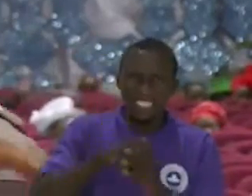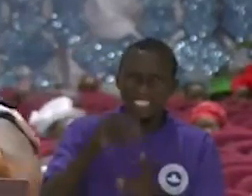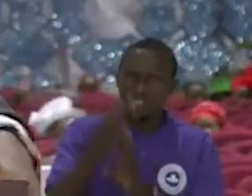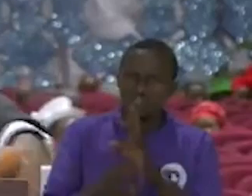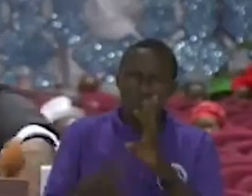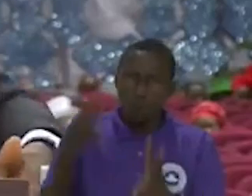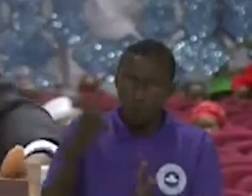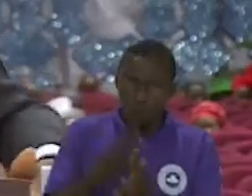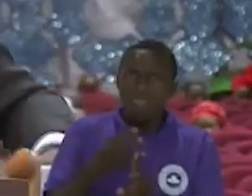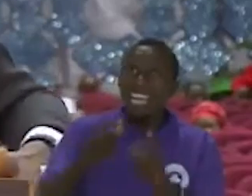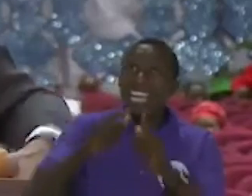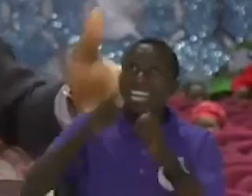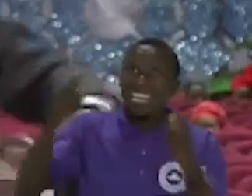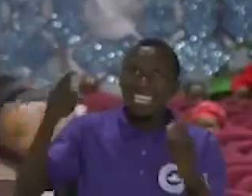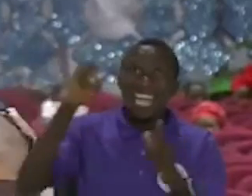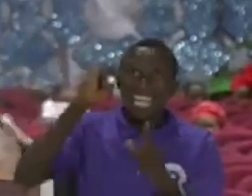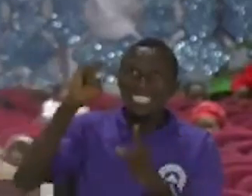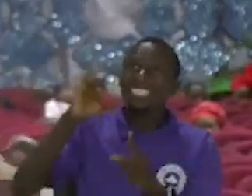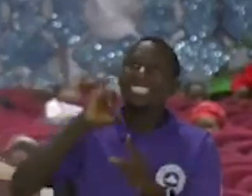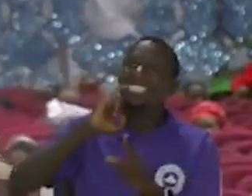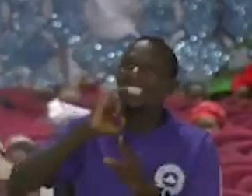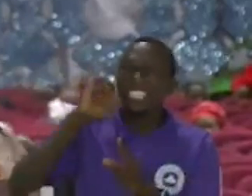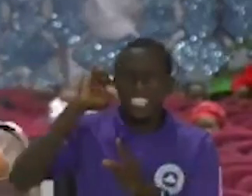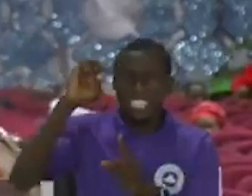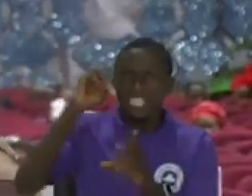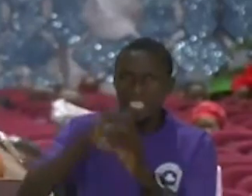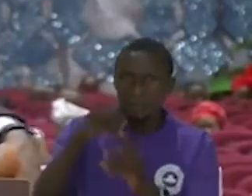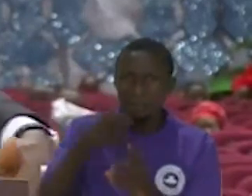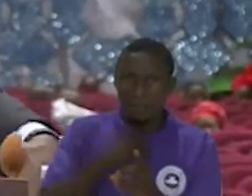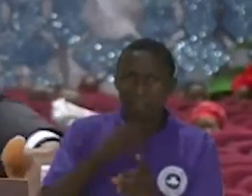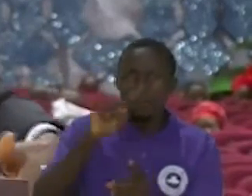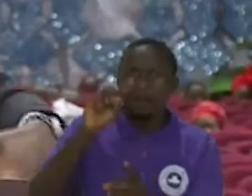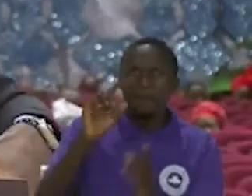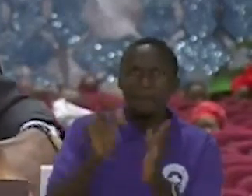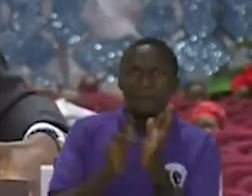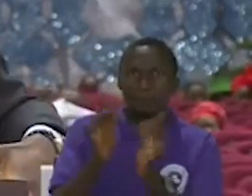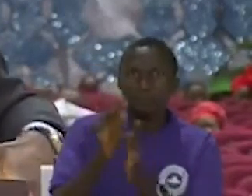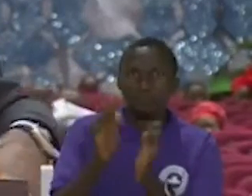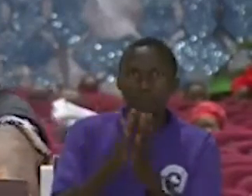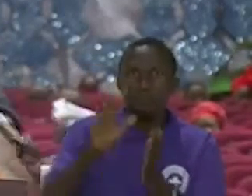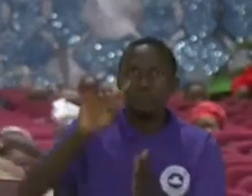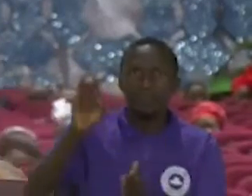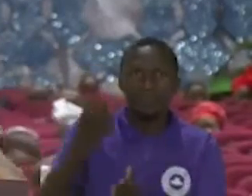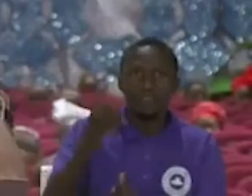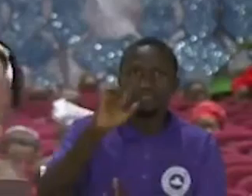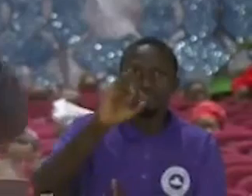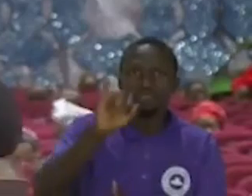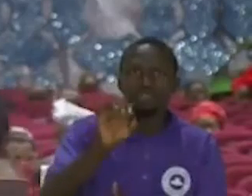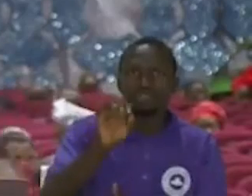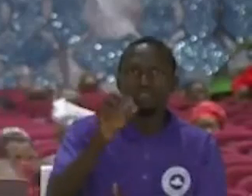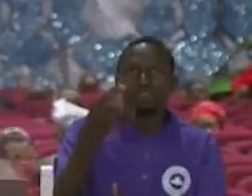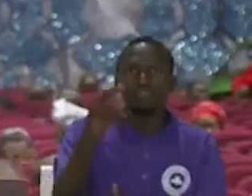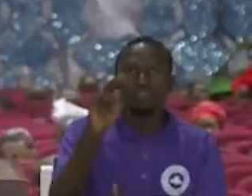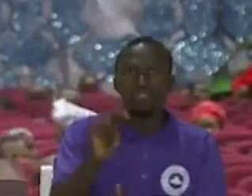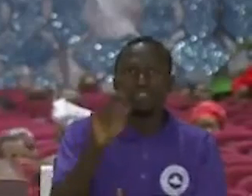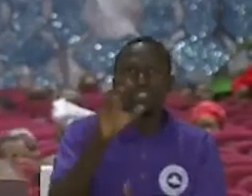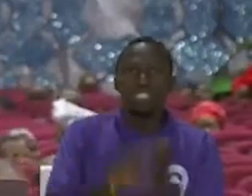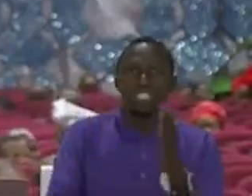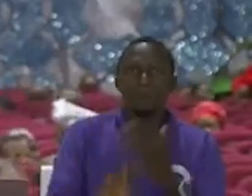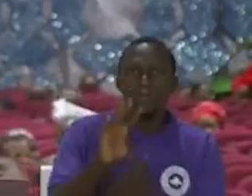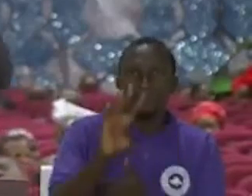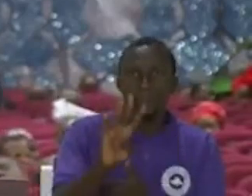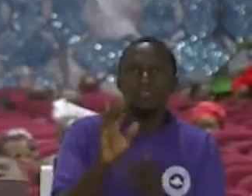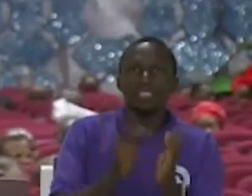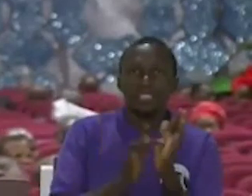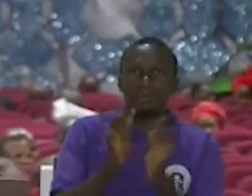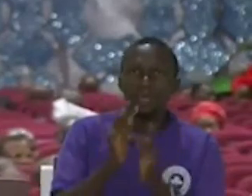in me. Book of John, 1 John chapter 4 verse 4. Book of 1 John chapter 4 verse 4. It says that greater is he that is in me.